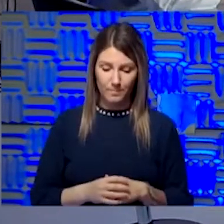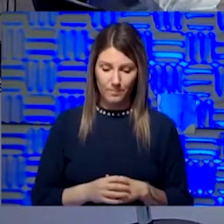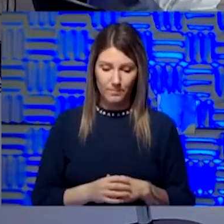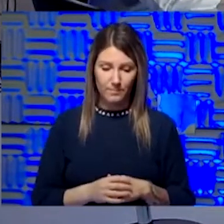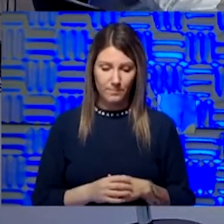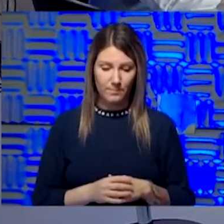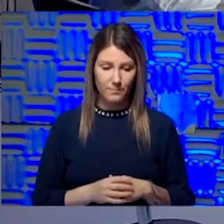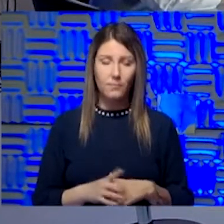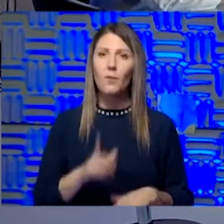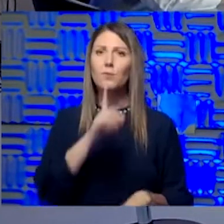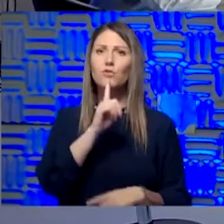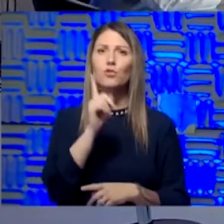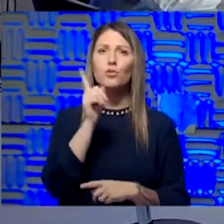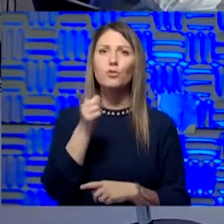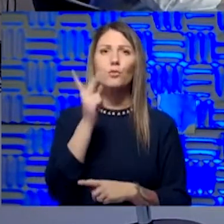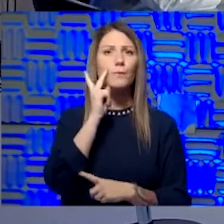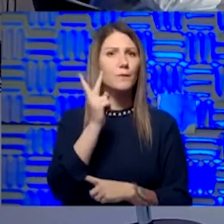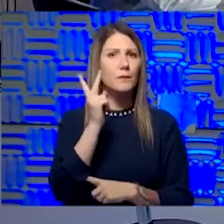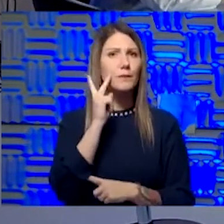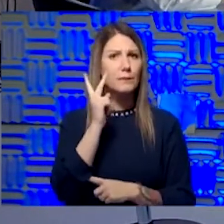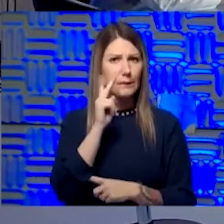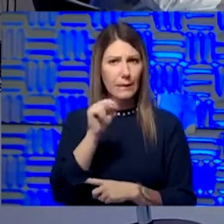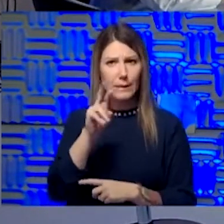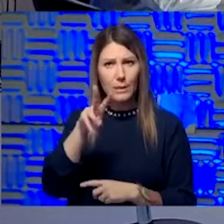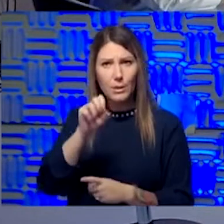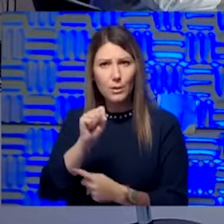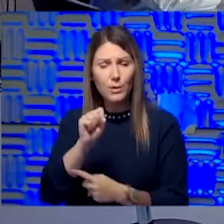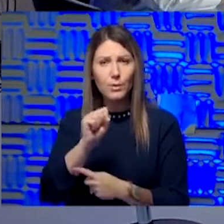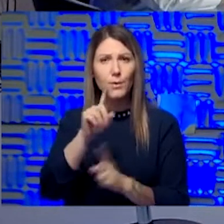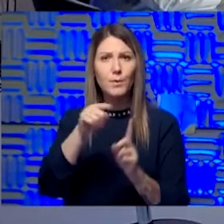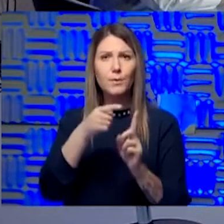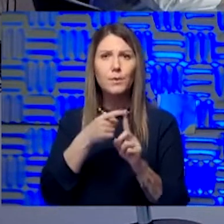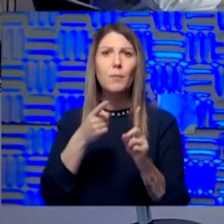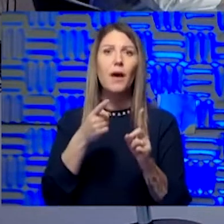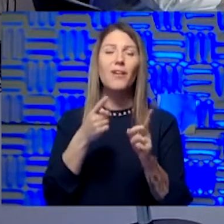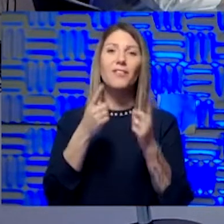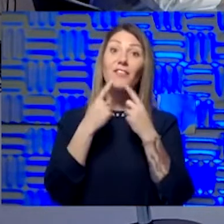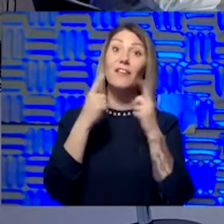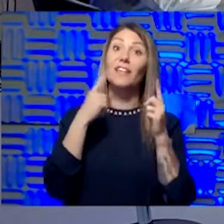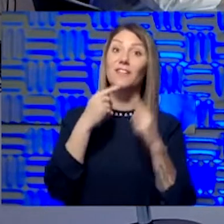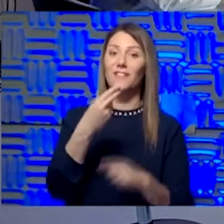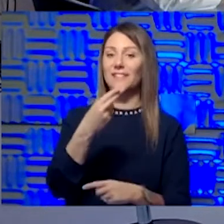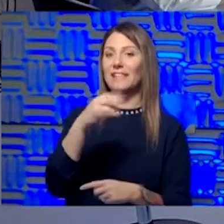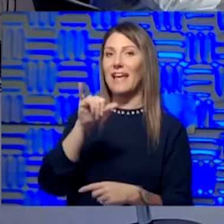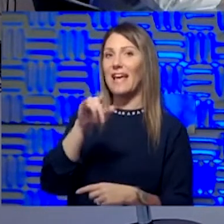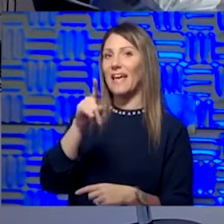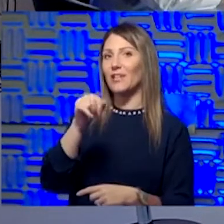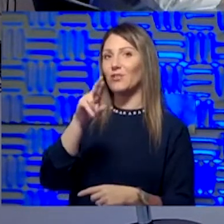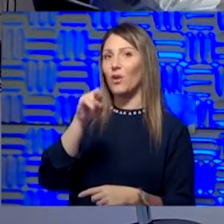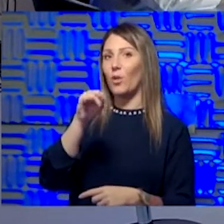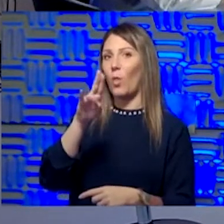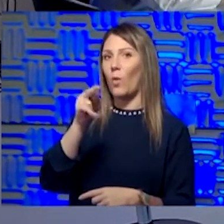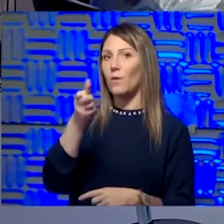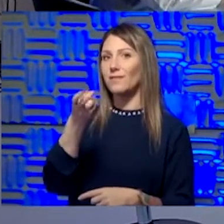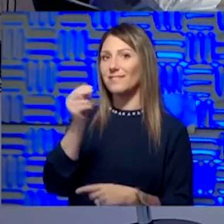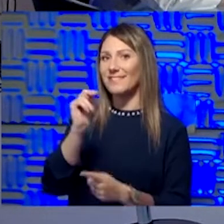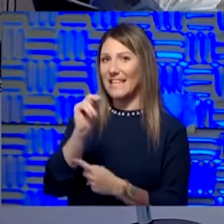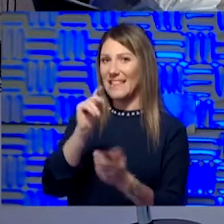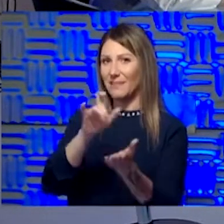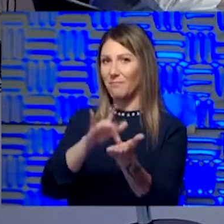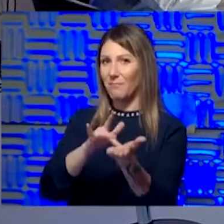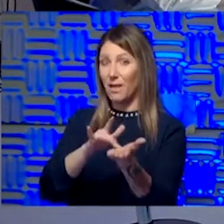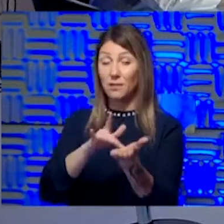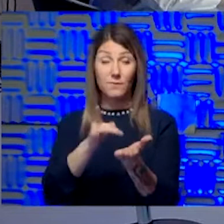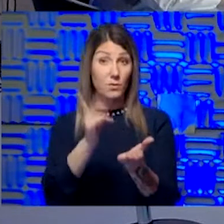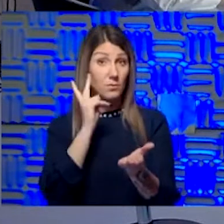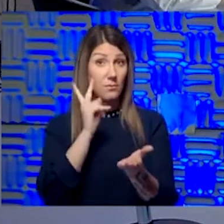I'm sure you've seen the news that came out yesterday about the effectiveness of hydroxychloroquine, and I was wondering your thoughts on that and if you've seen the same